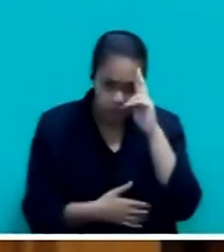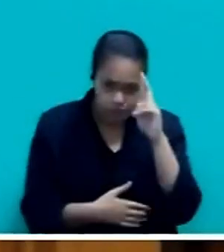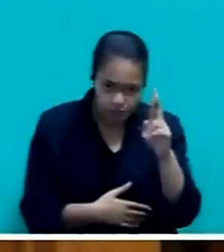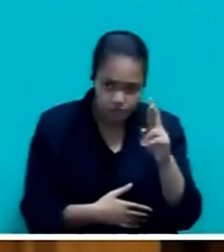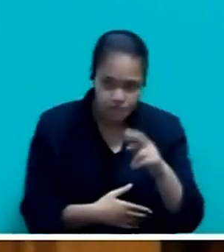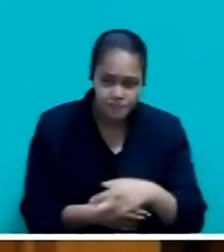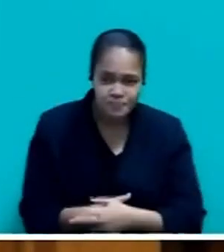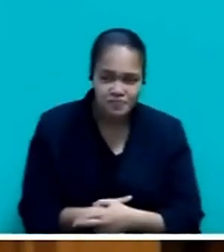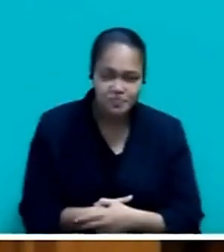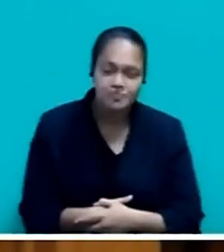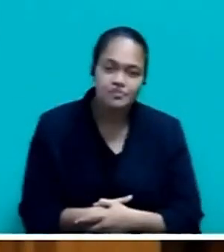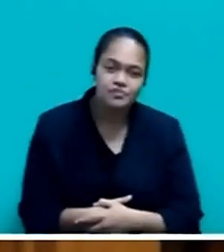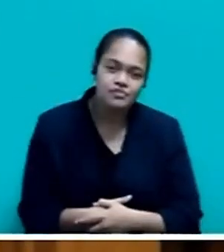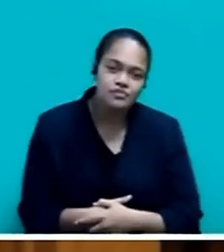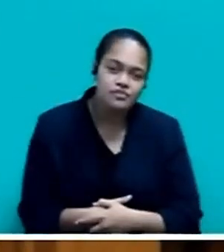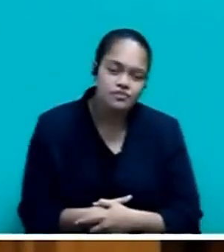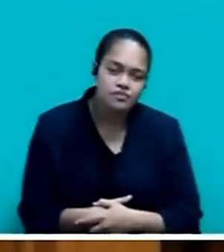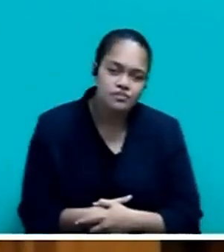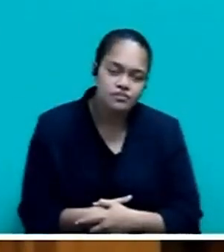I